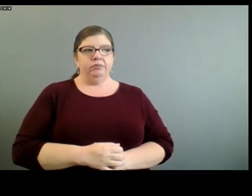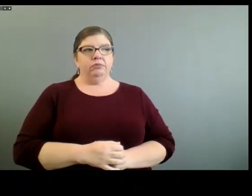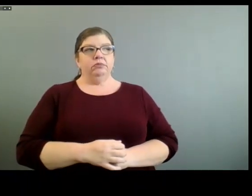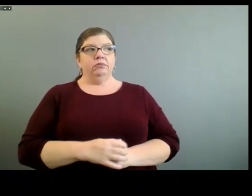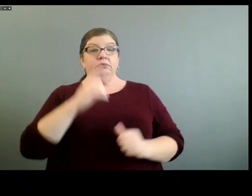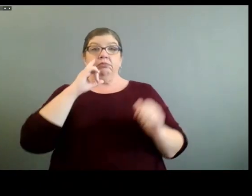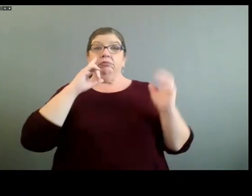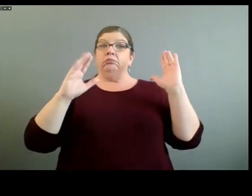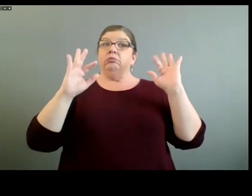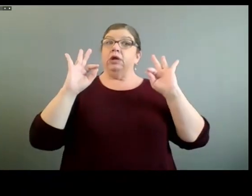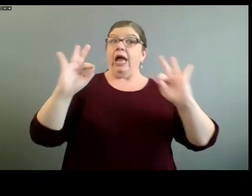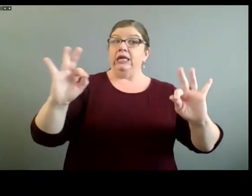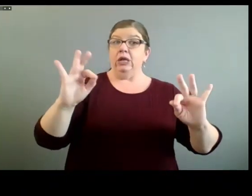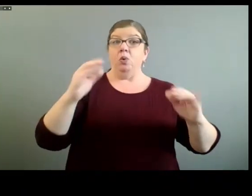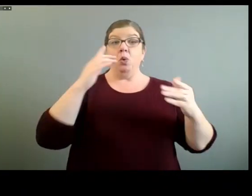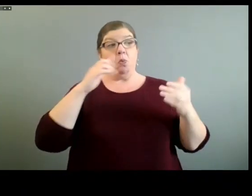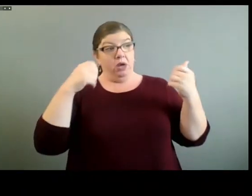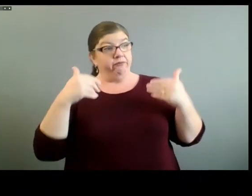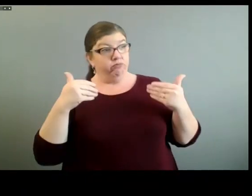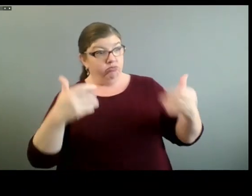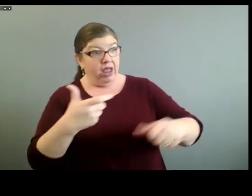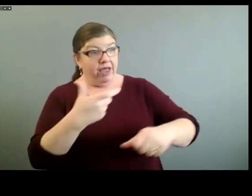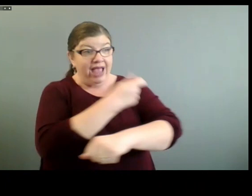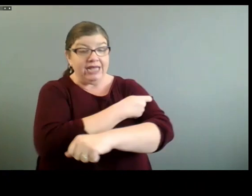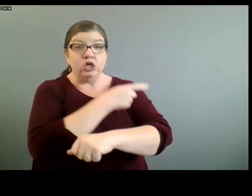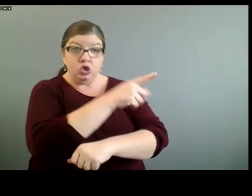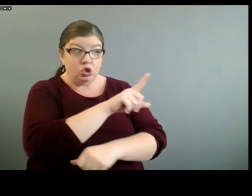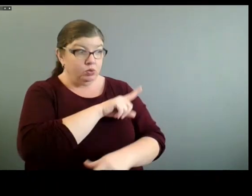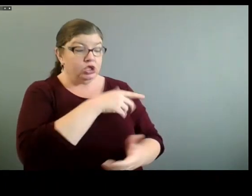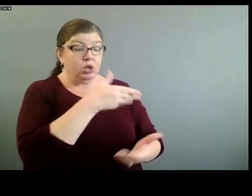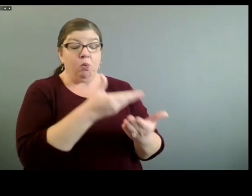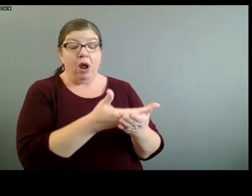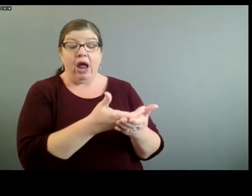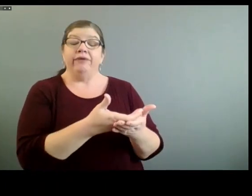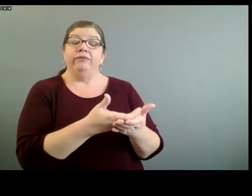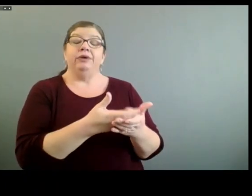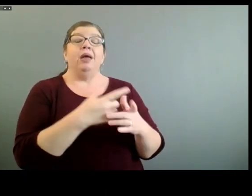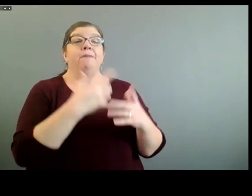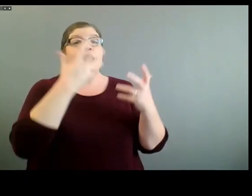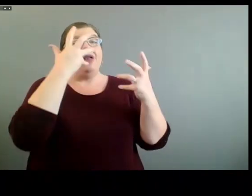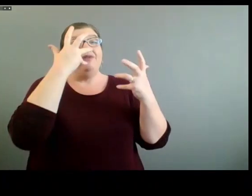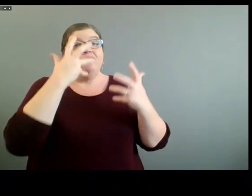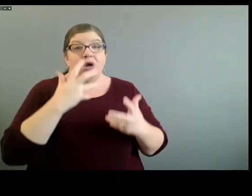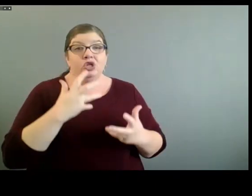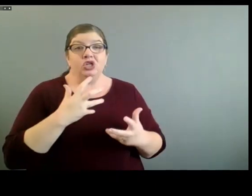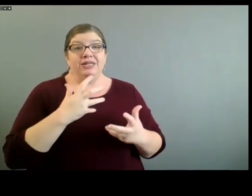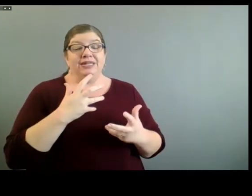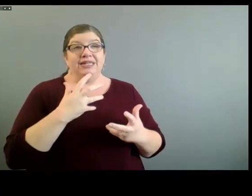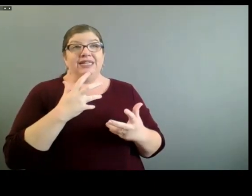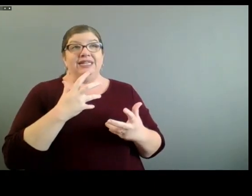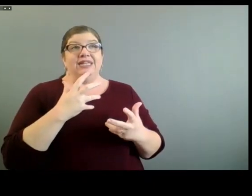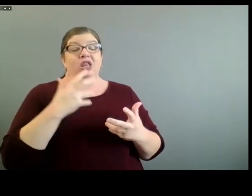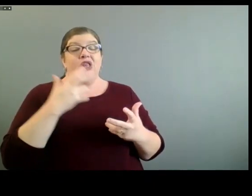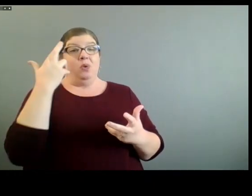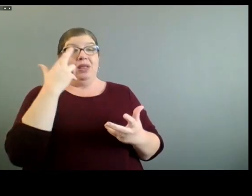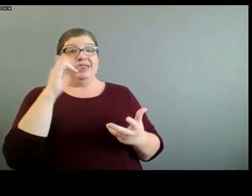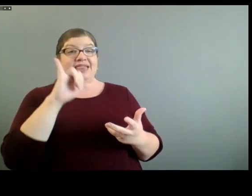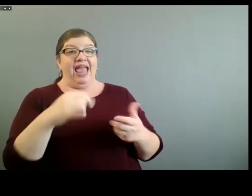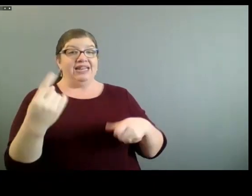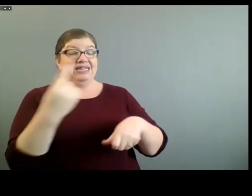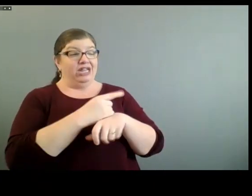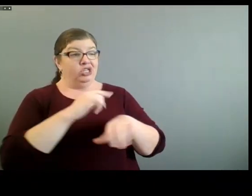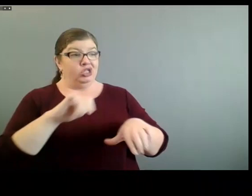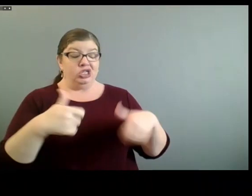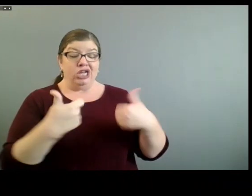been able to vaccinate her when she arrived. The unfortunate reality of the vaccine supply